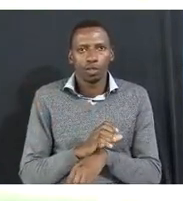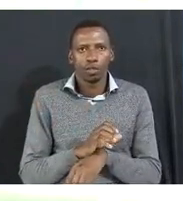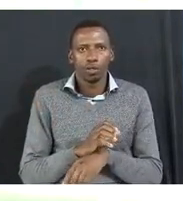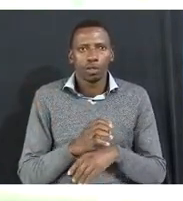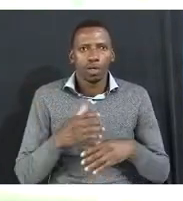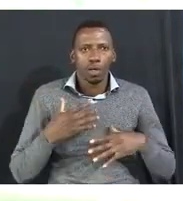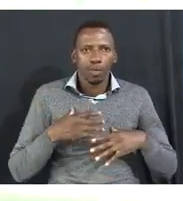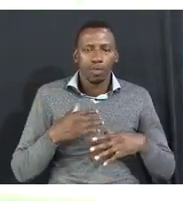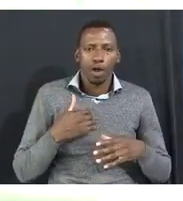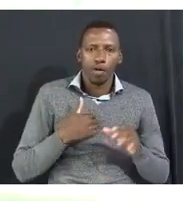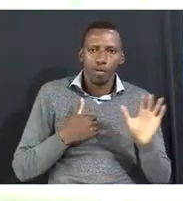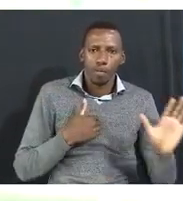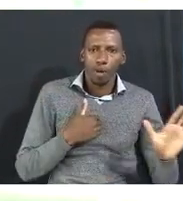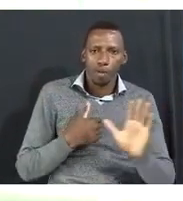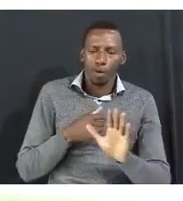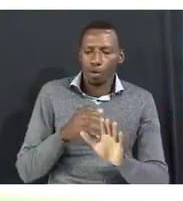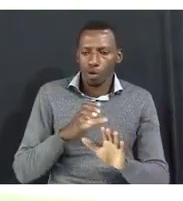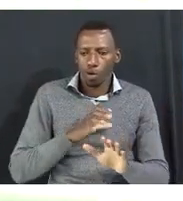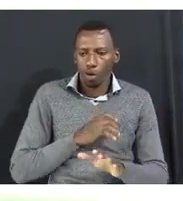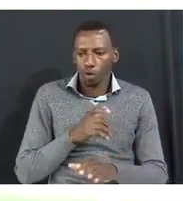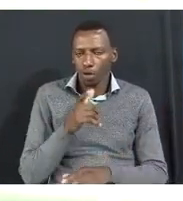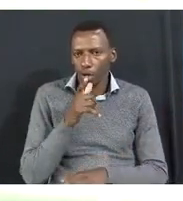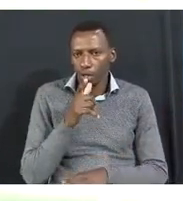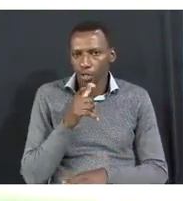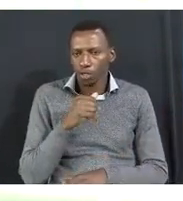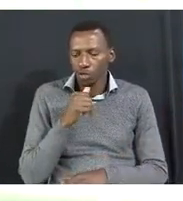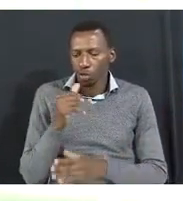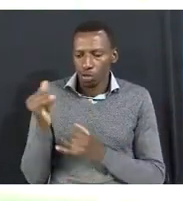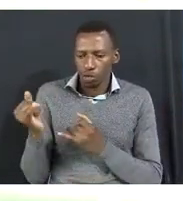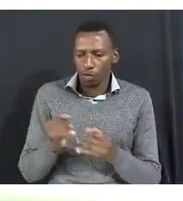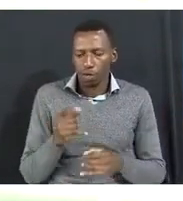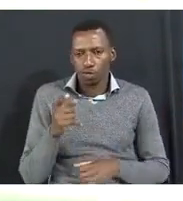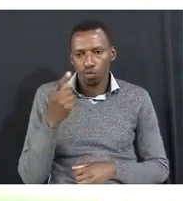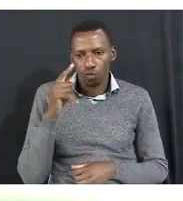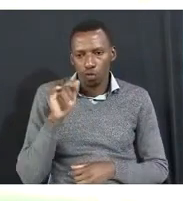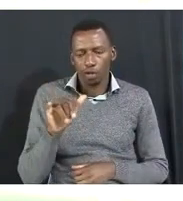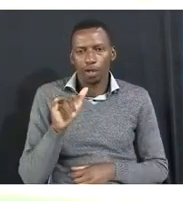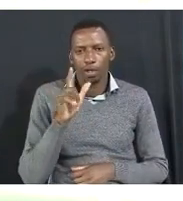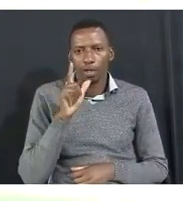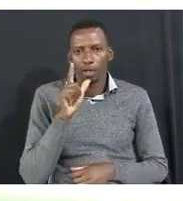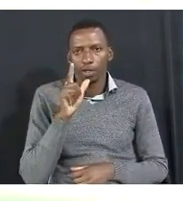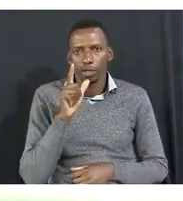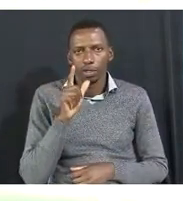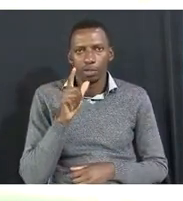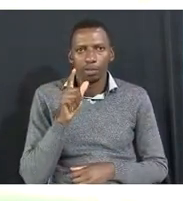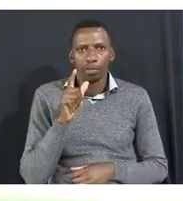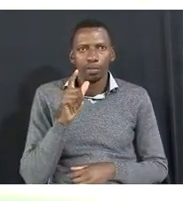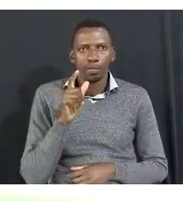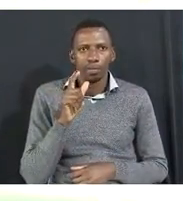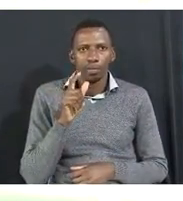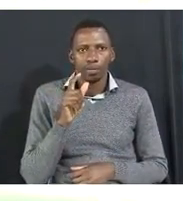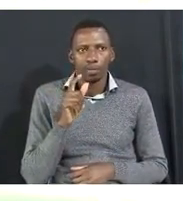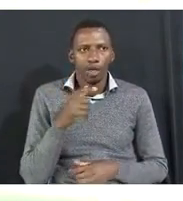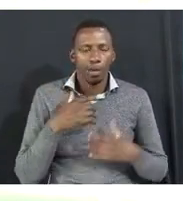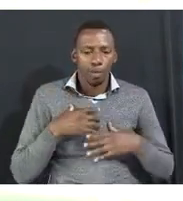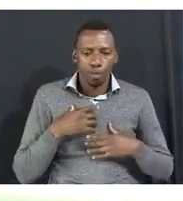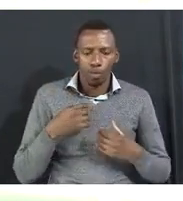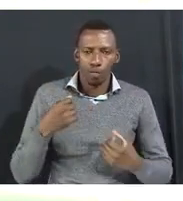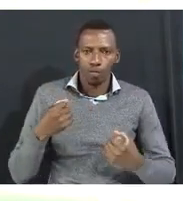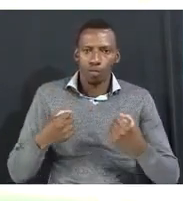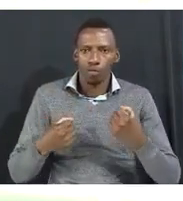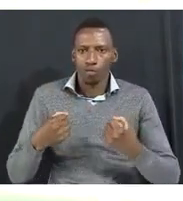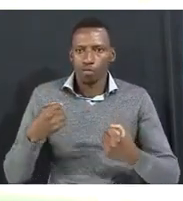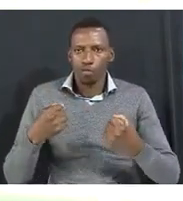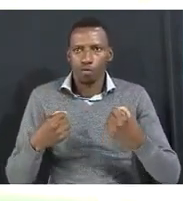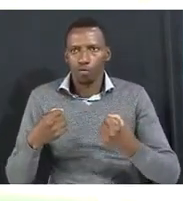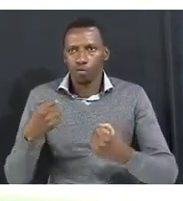their own lunch. They will not invite you for that lunch. People will be driving. They are driving towards your